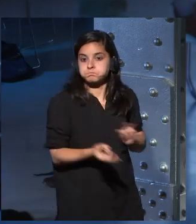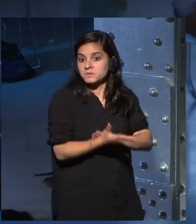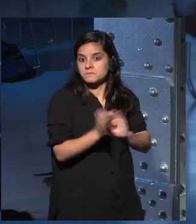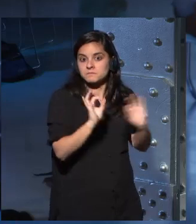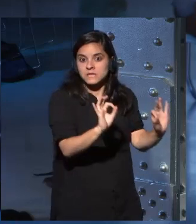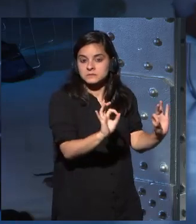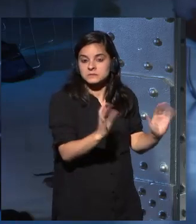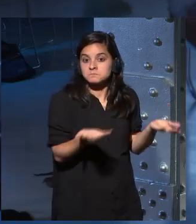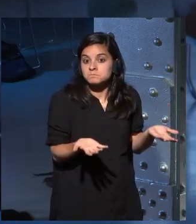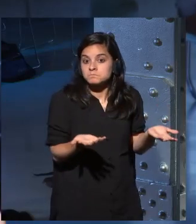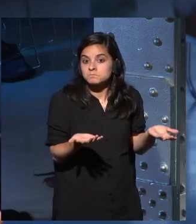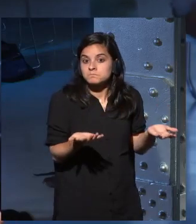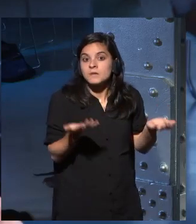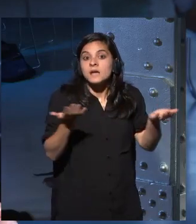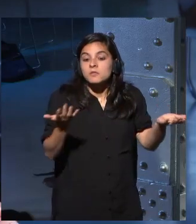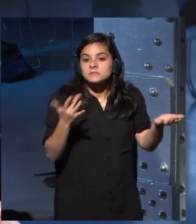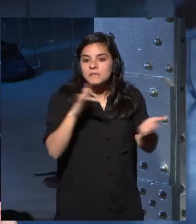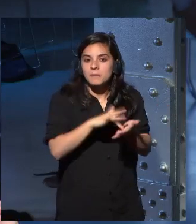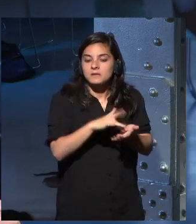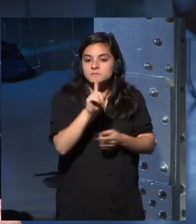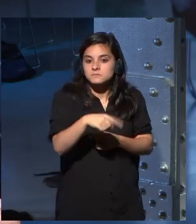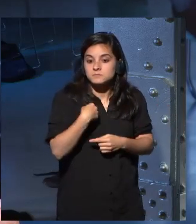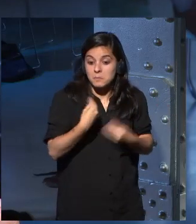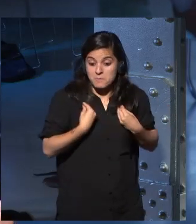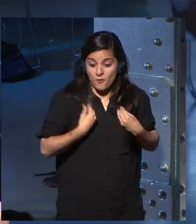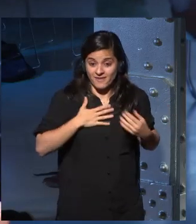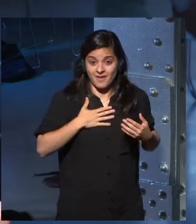life, demanding entry into the world.